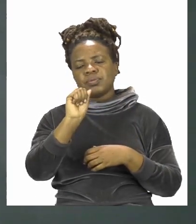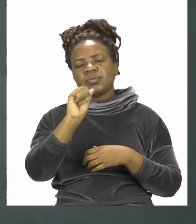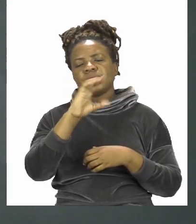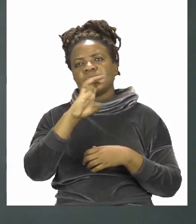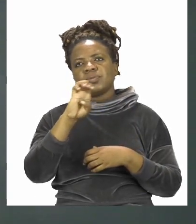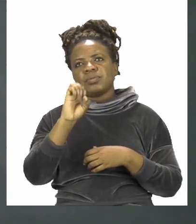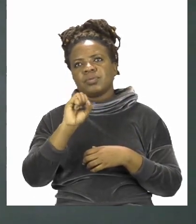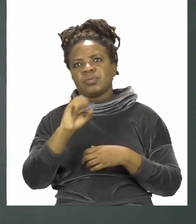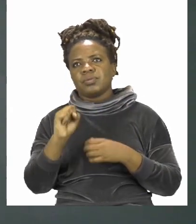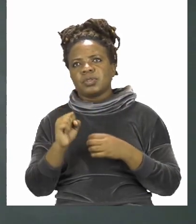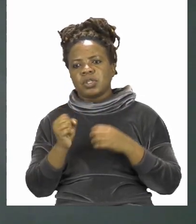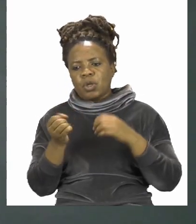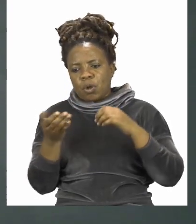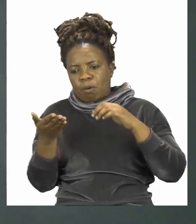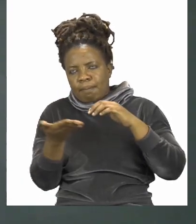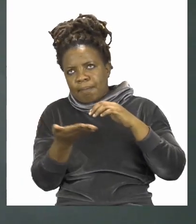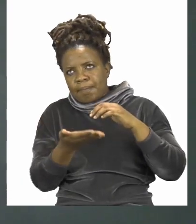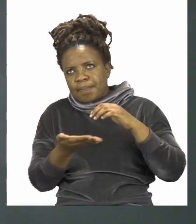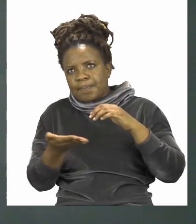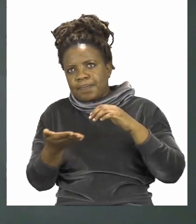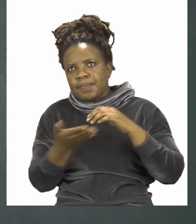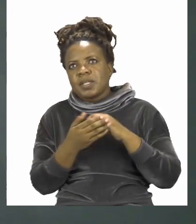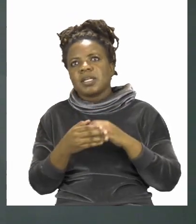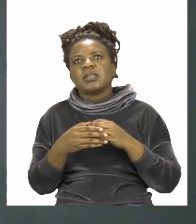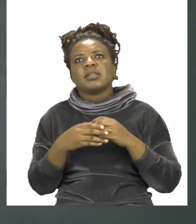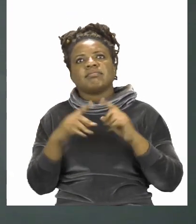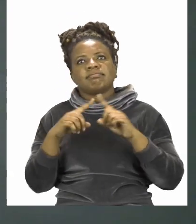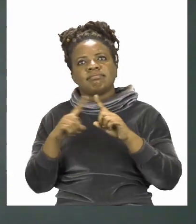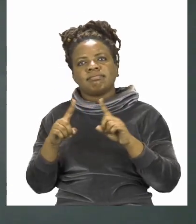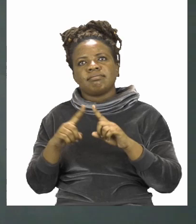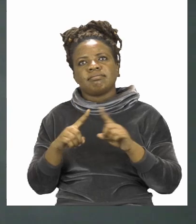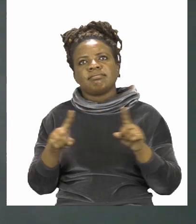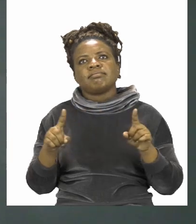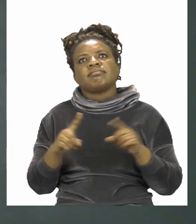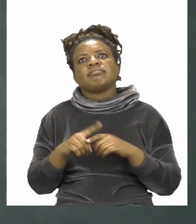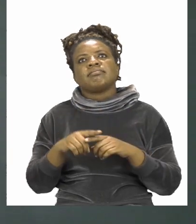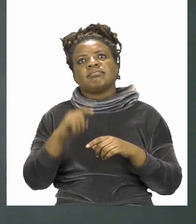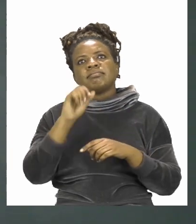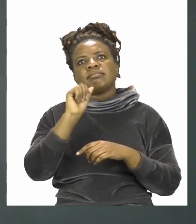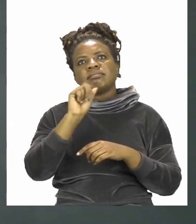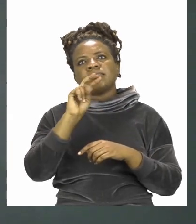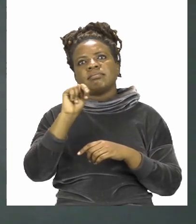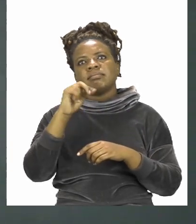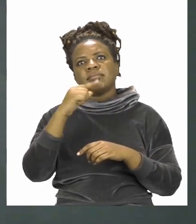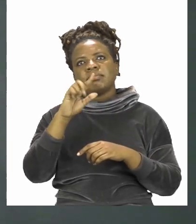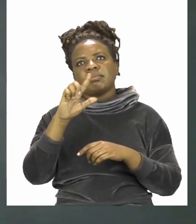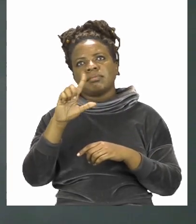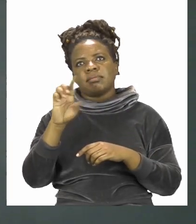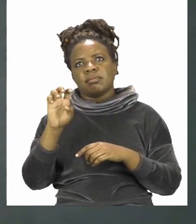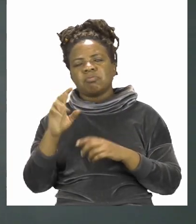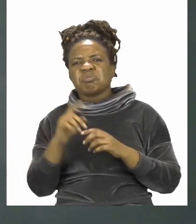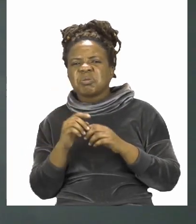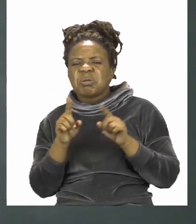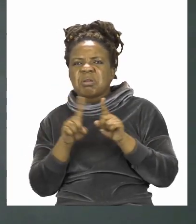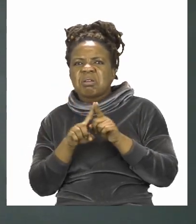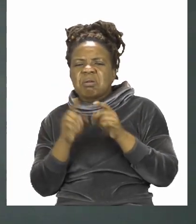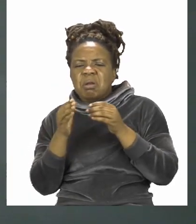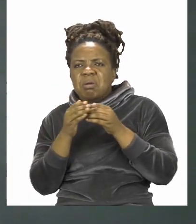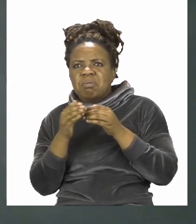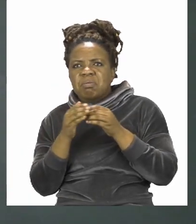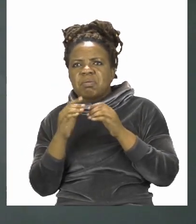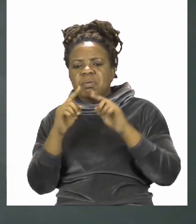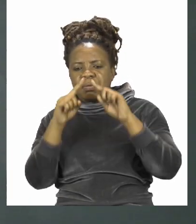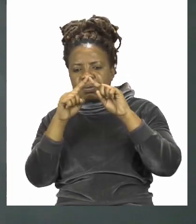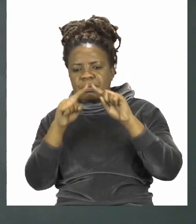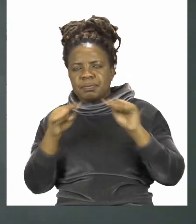you can see and different angles too. This is related to the triangle because in order for